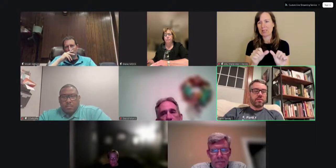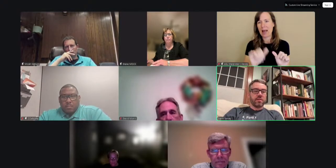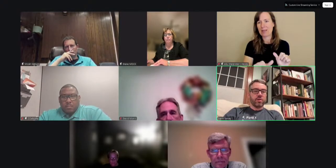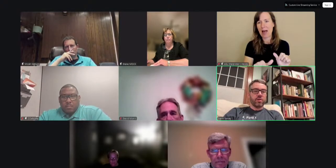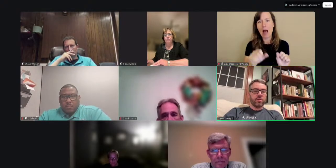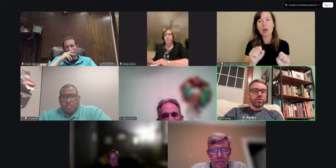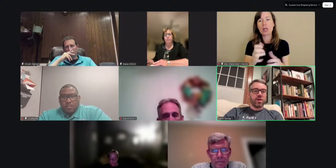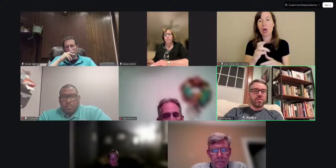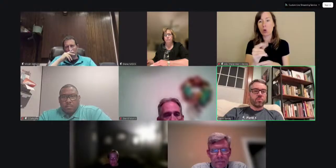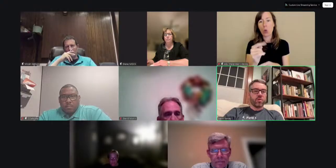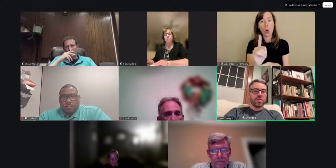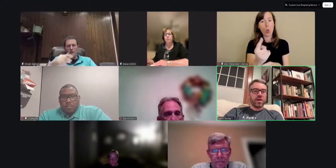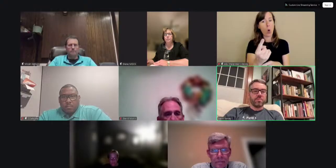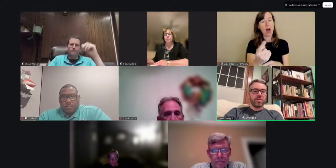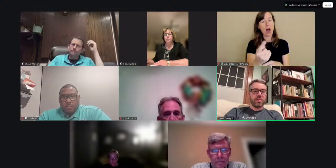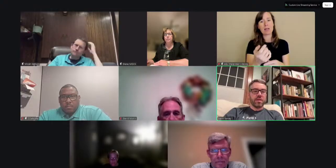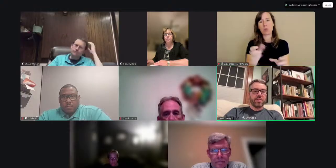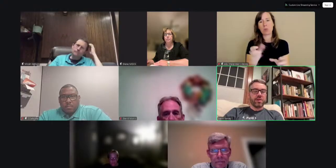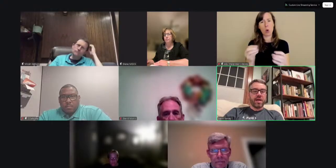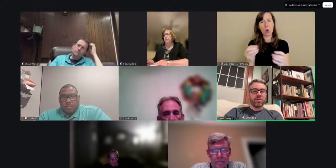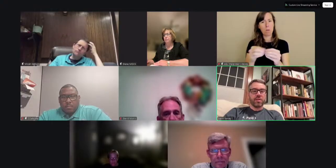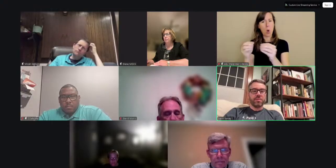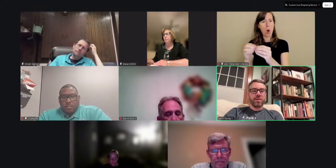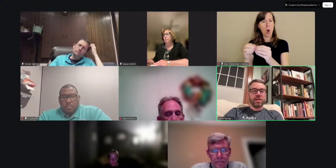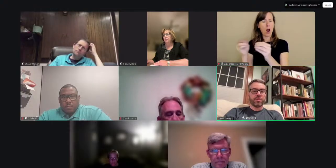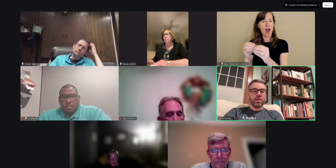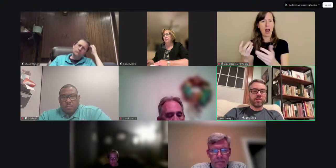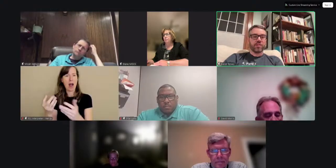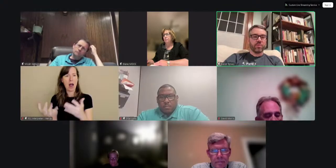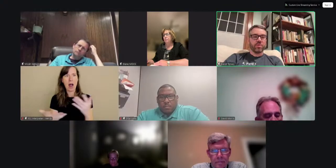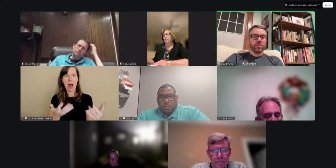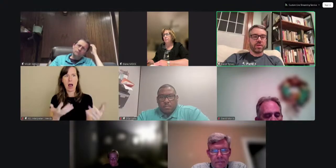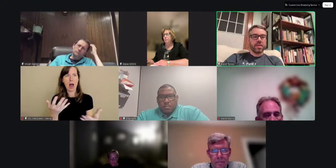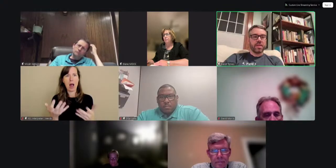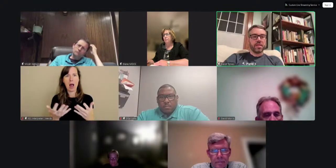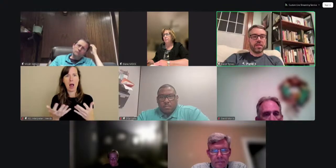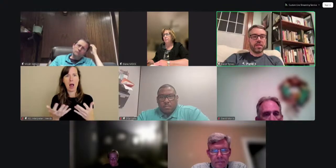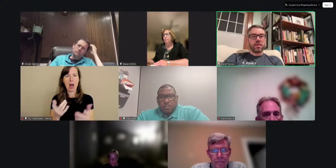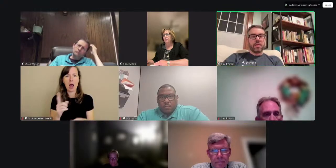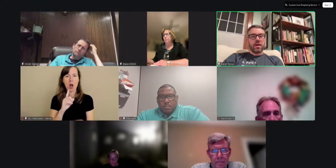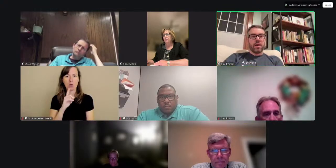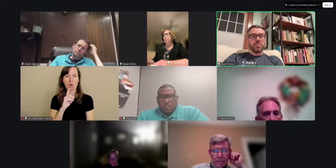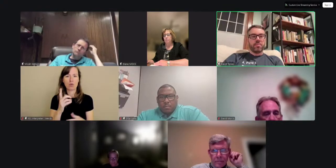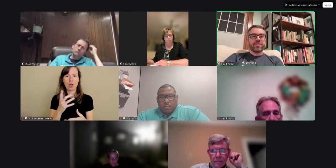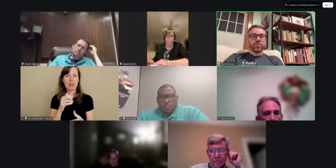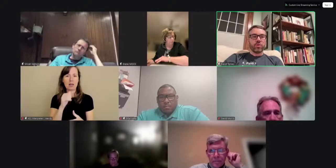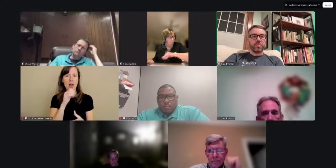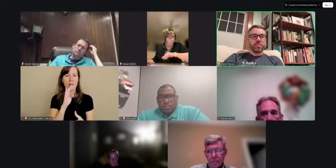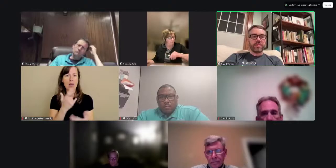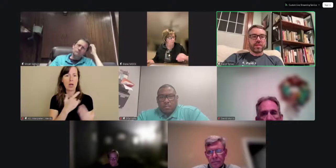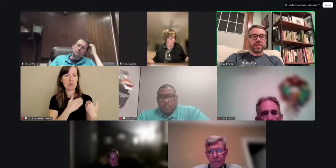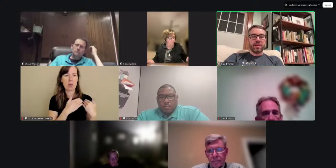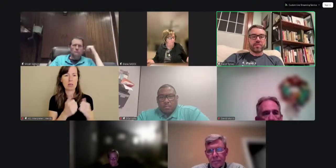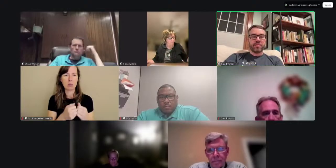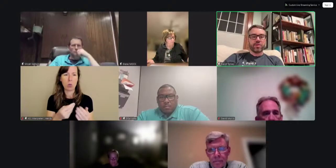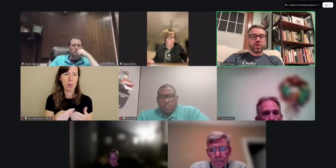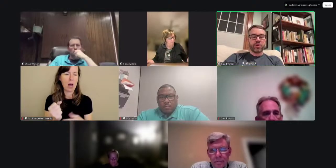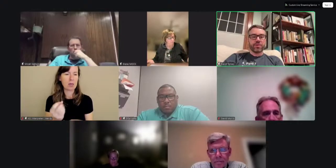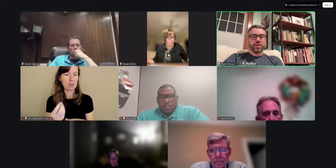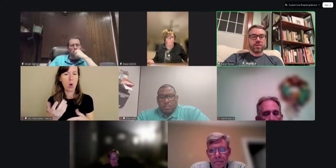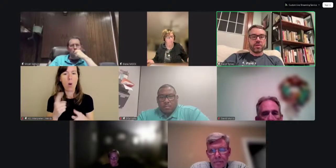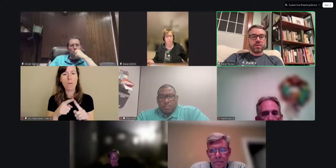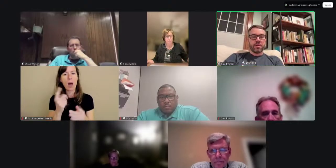and you do it a couple more Yeah. times, and you're now really being irresponsible with your money. But that's useful because I think it makes it much harder